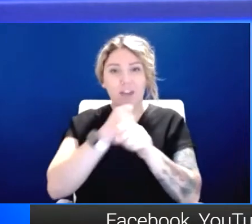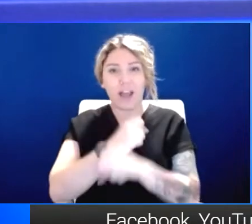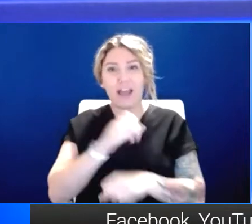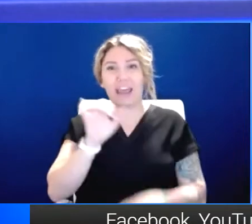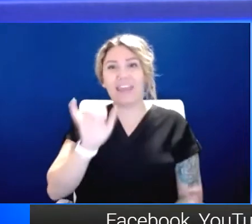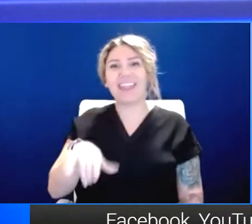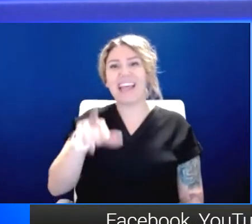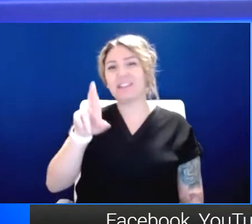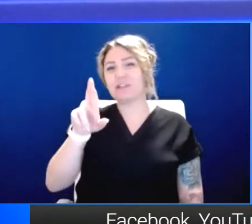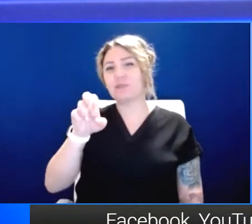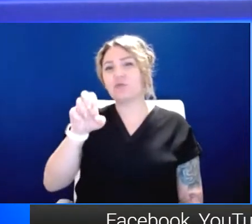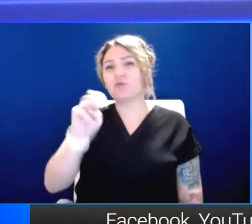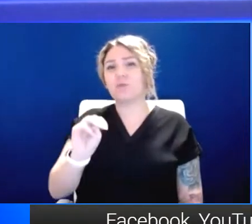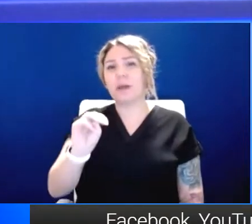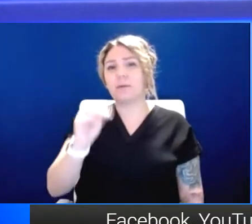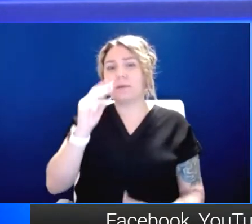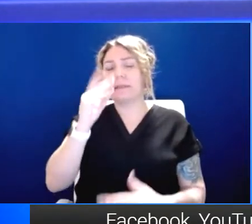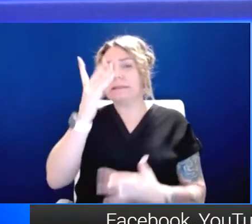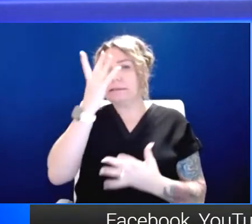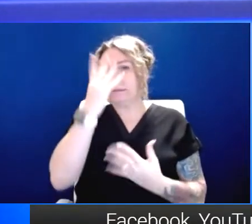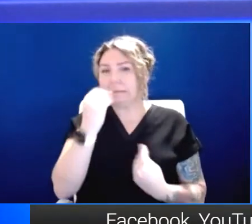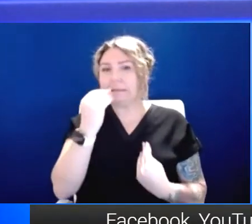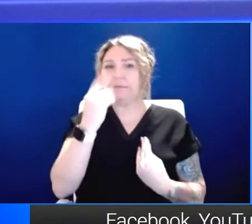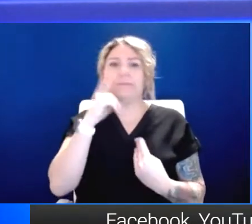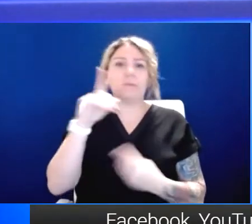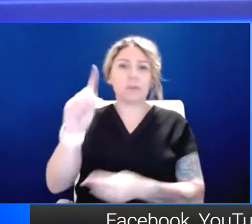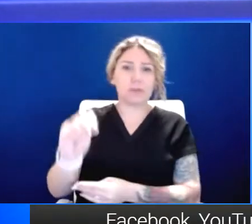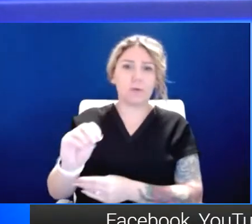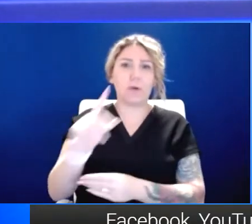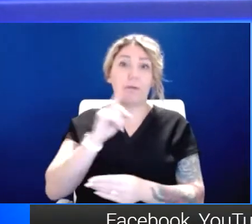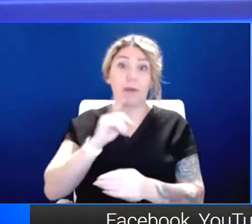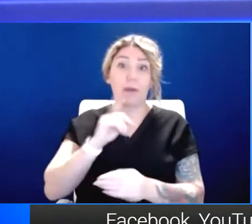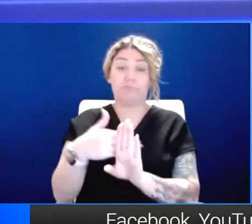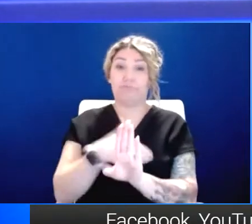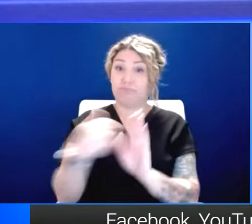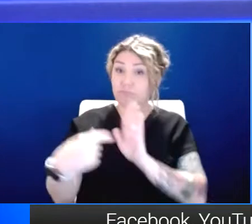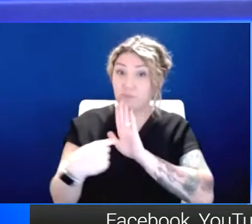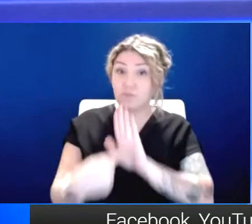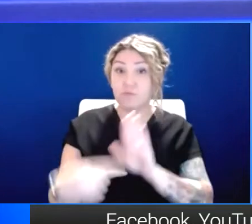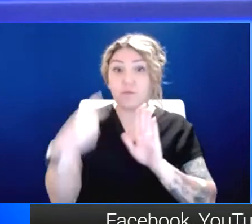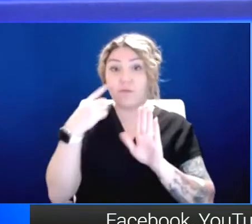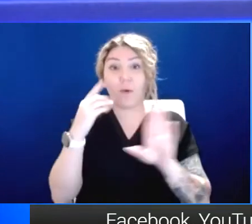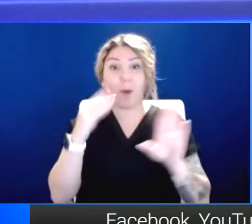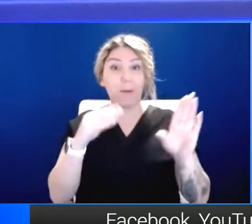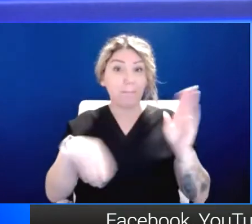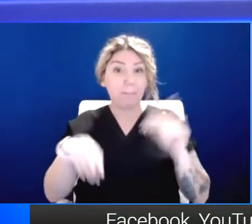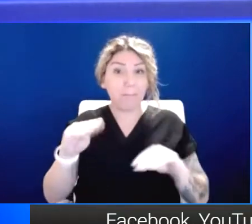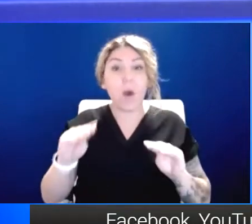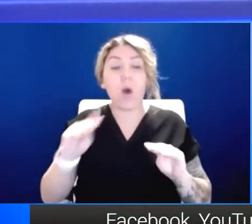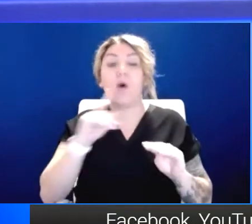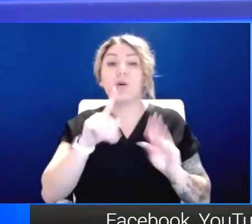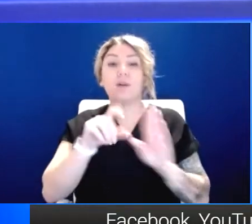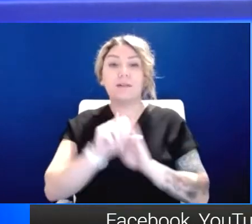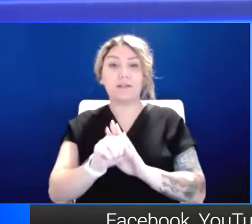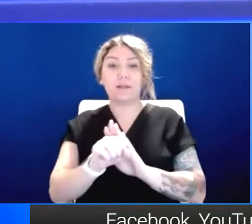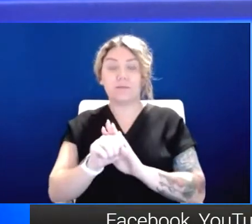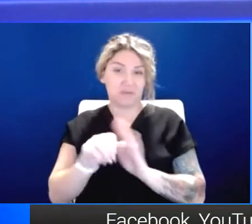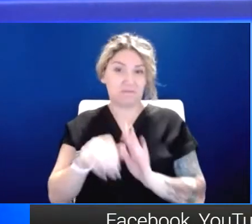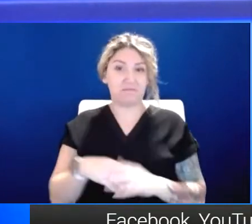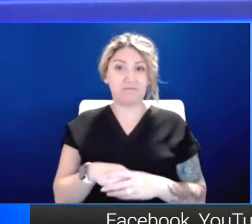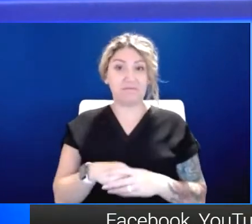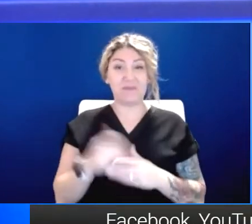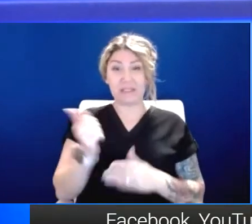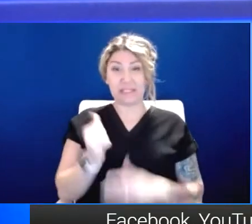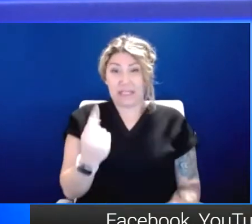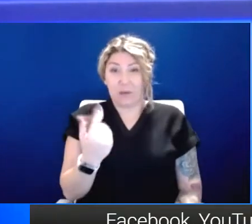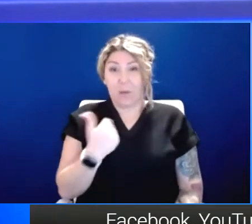disorder. So REM sleep disorder is a huge precursor for motor symptoms of Parkinson's. So anyone who has REM sleep